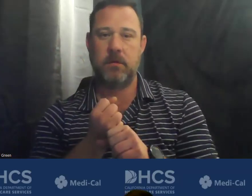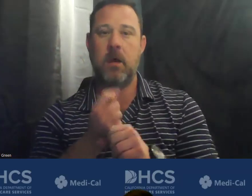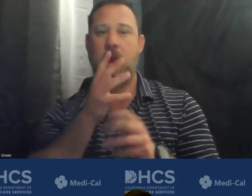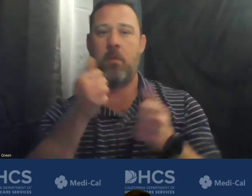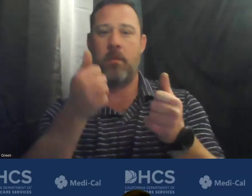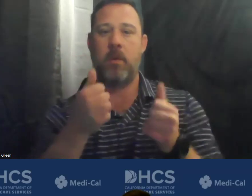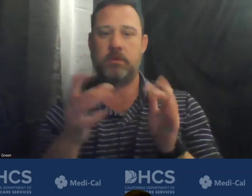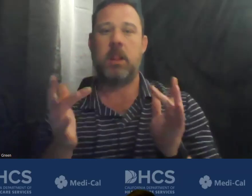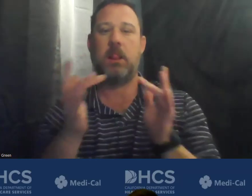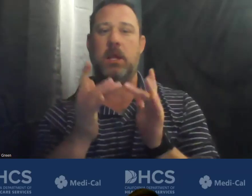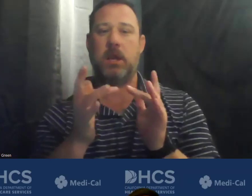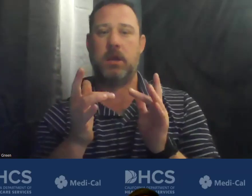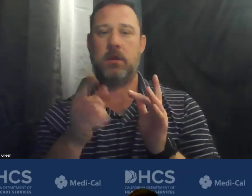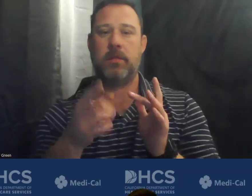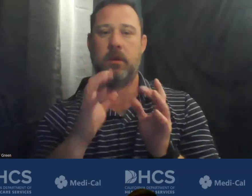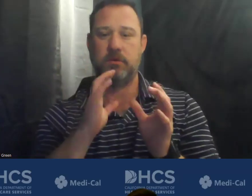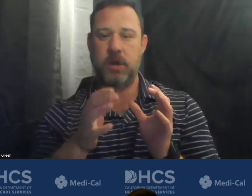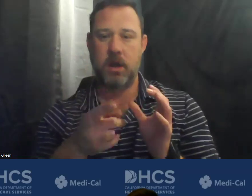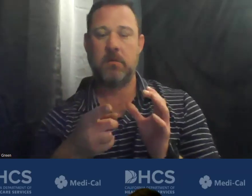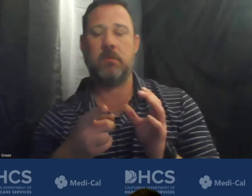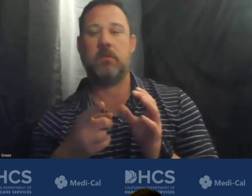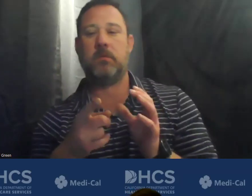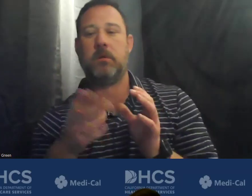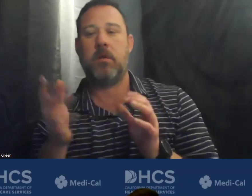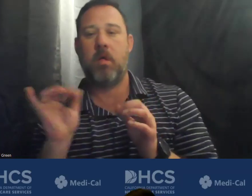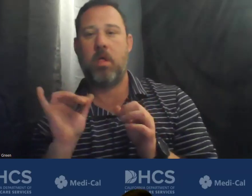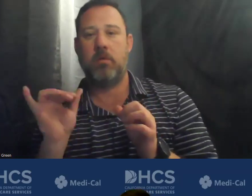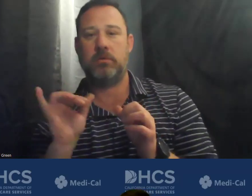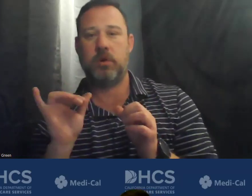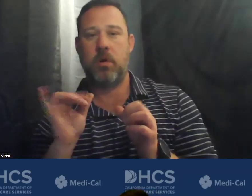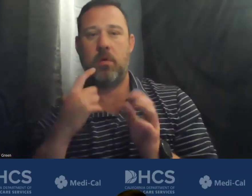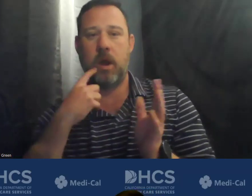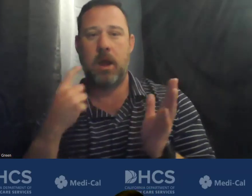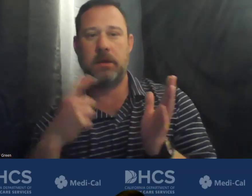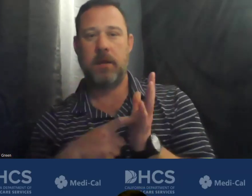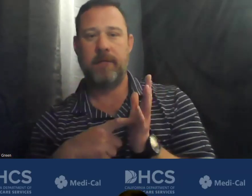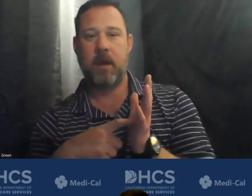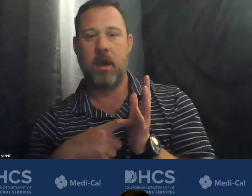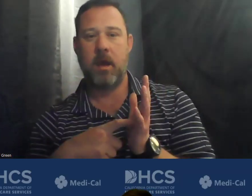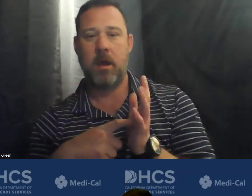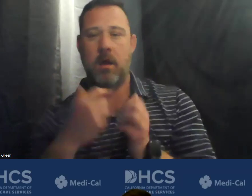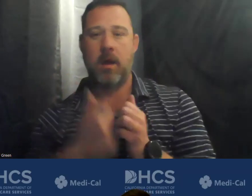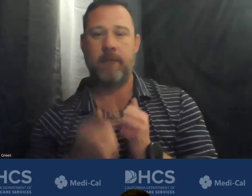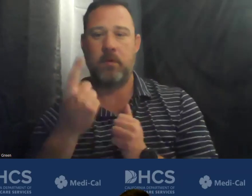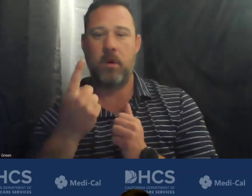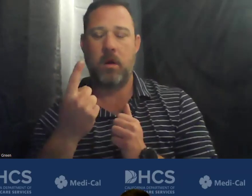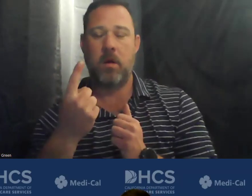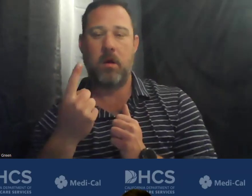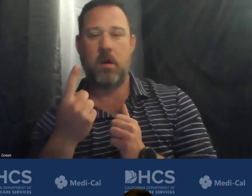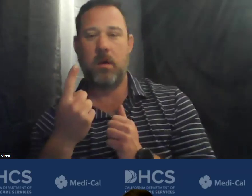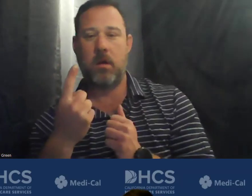the chat. And then also identify for everyone that will